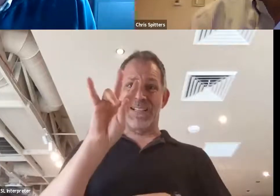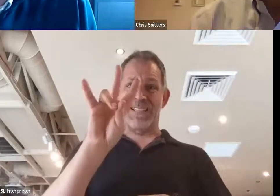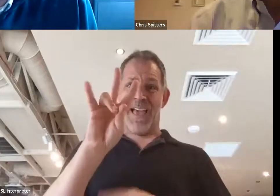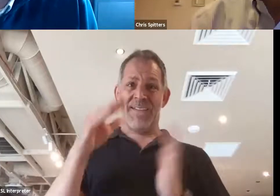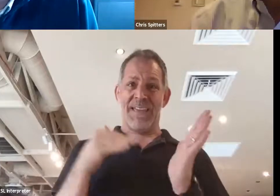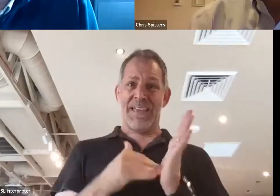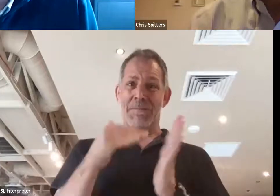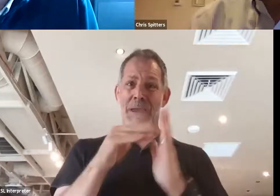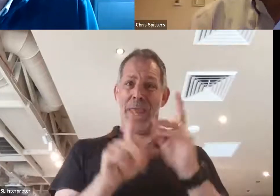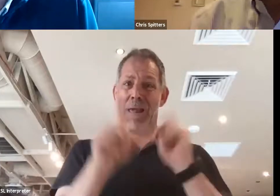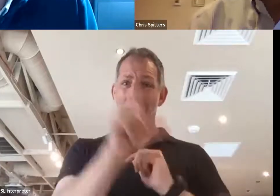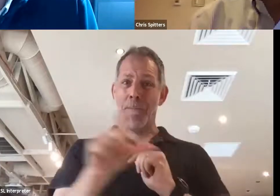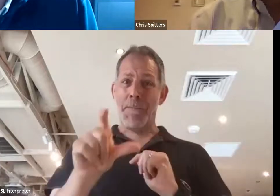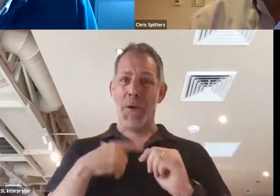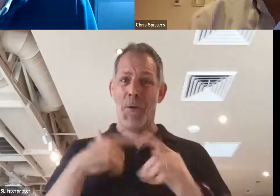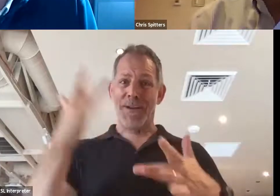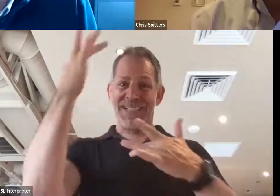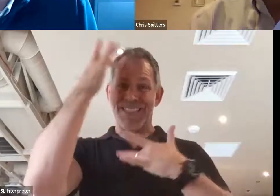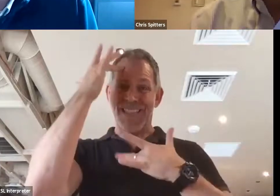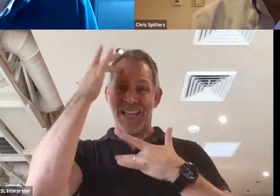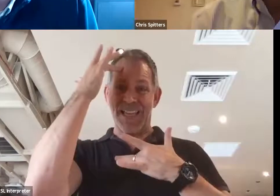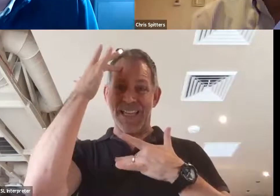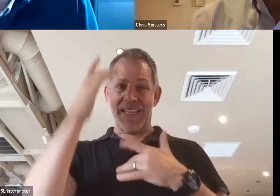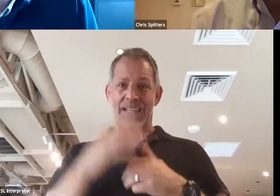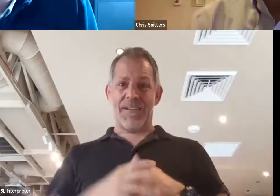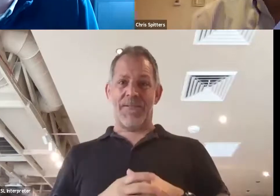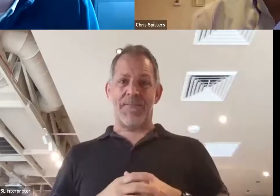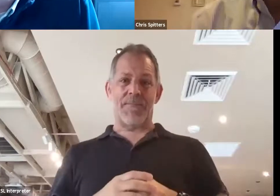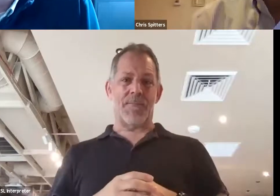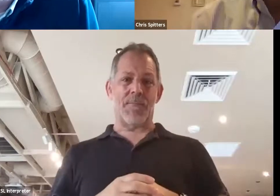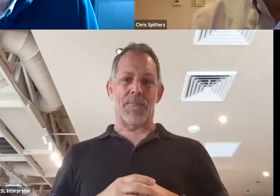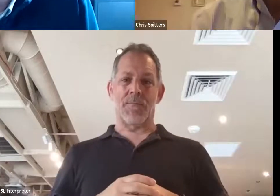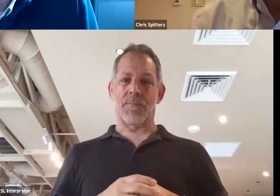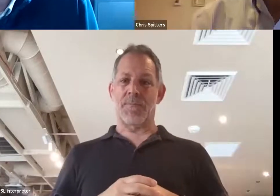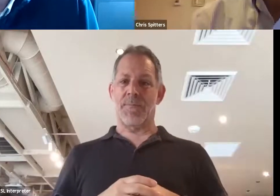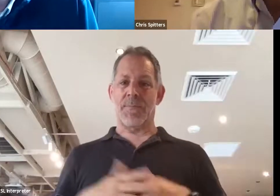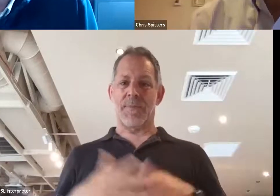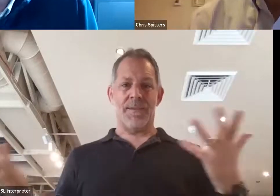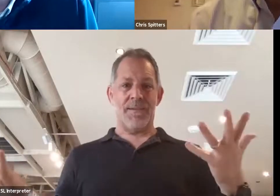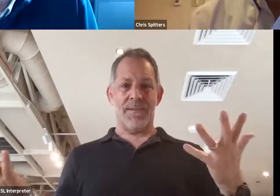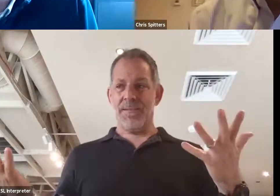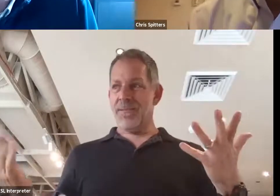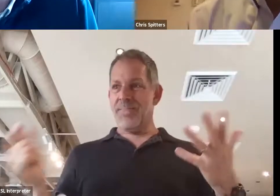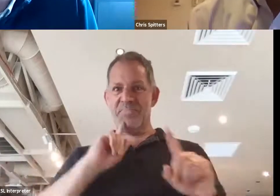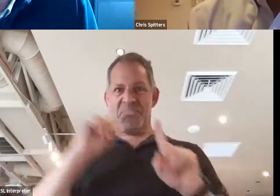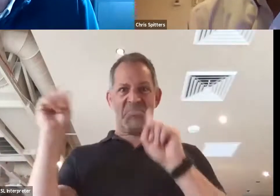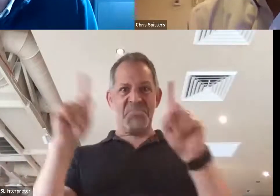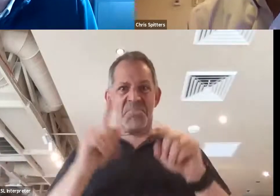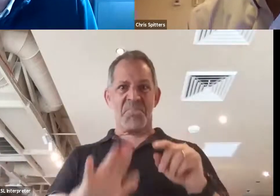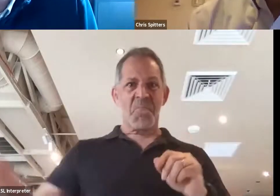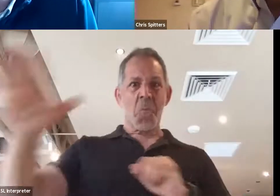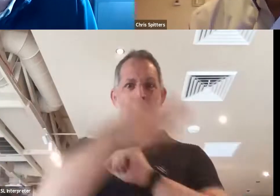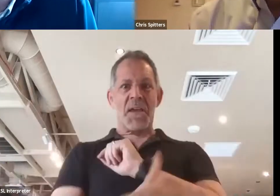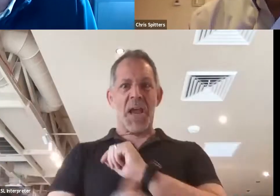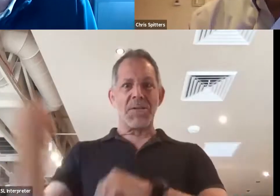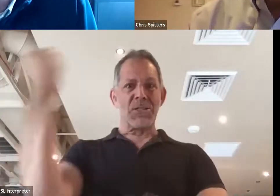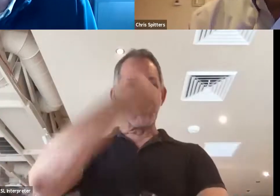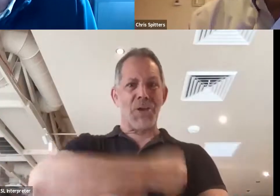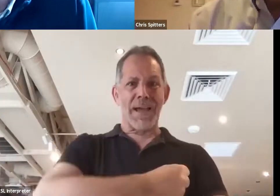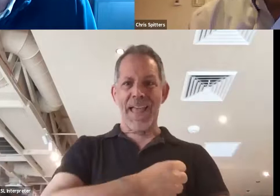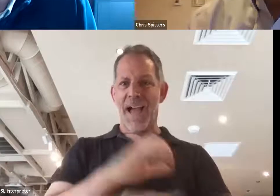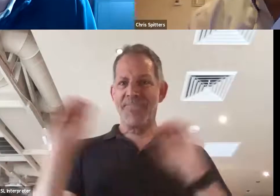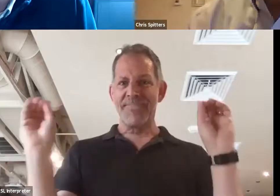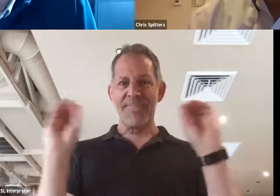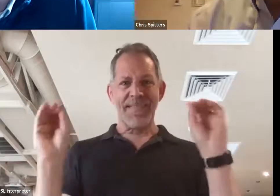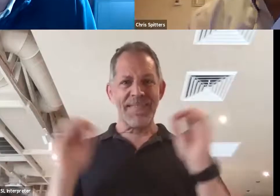yesterday. There is no travel. There's no demand for aircraft. That's what they're dealing with, but that isn't created here locally